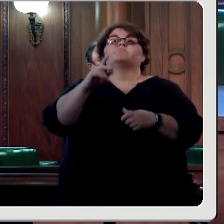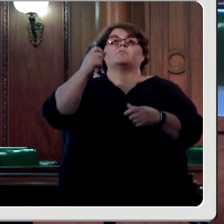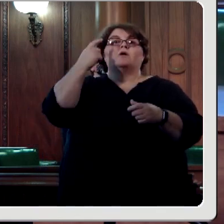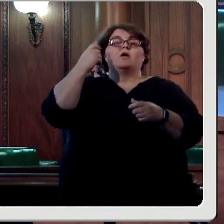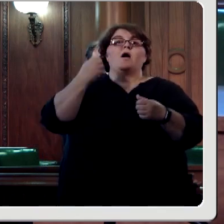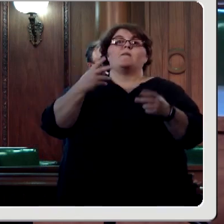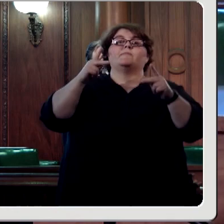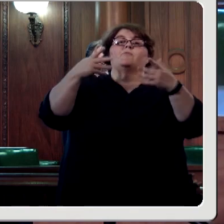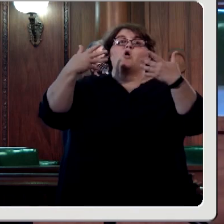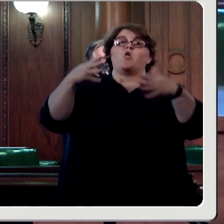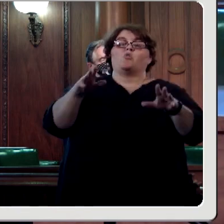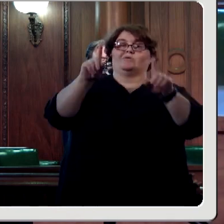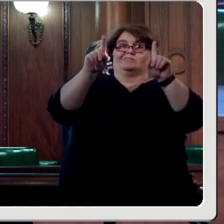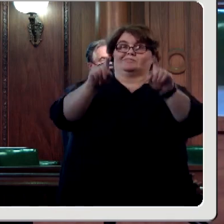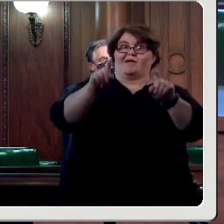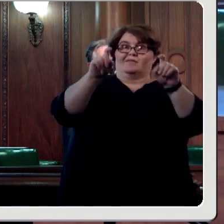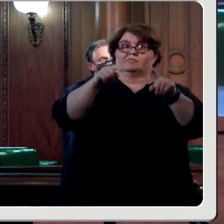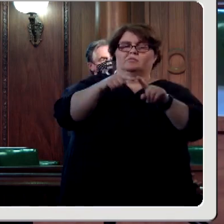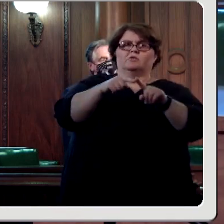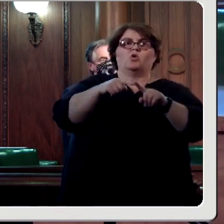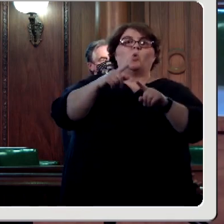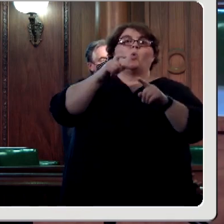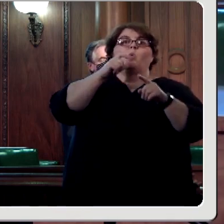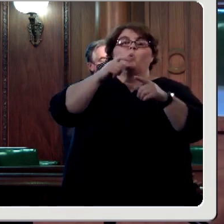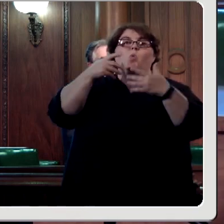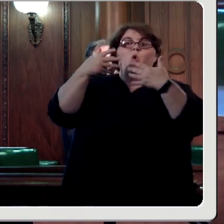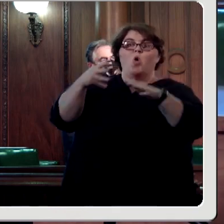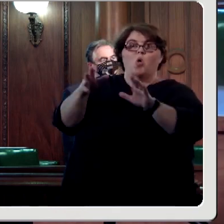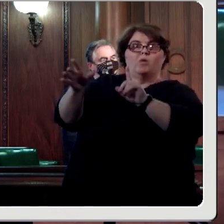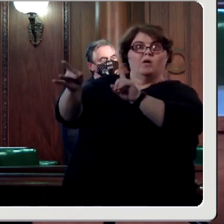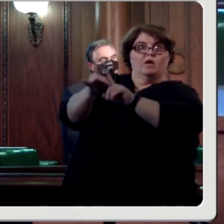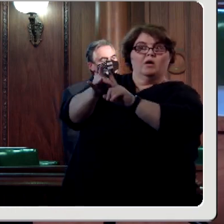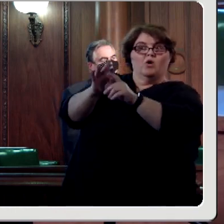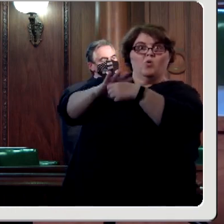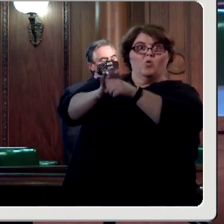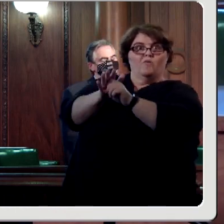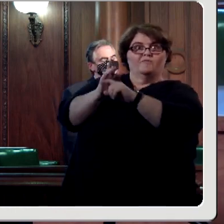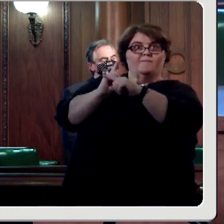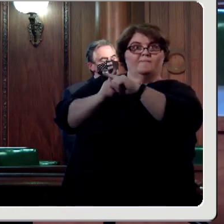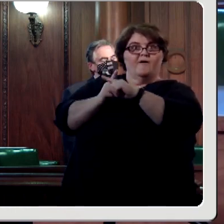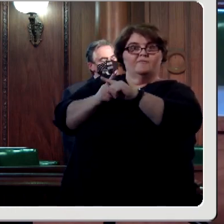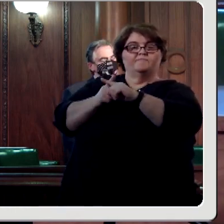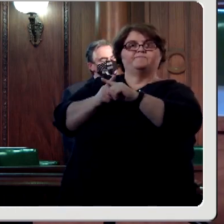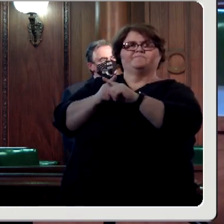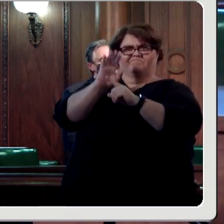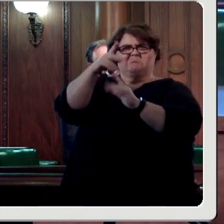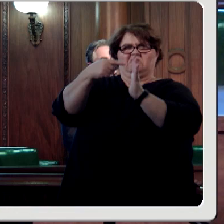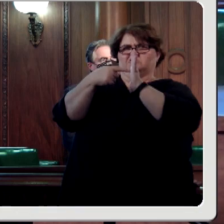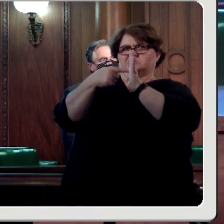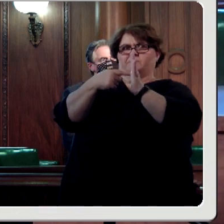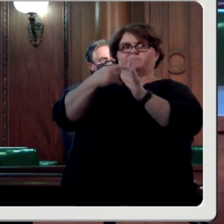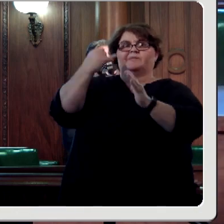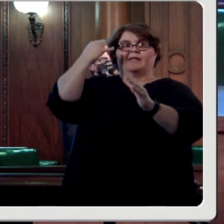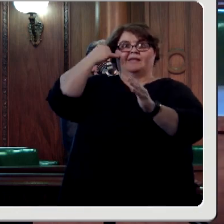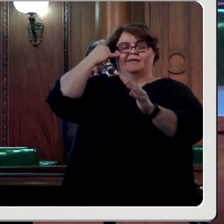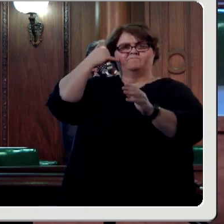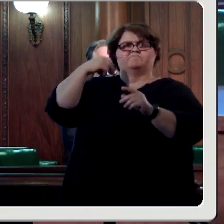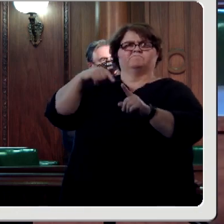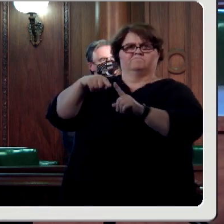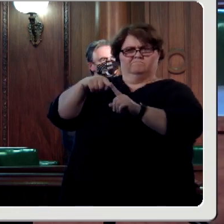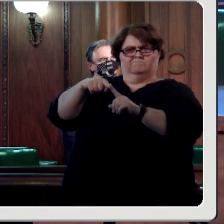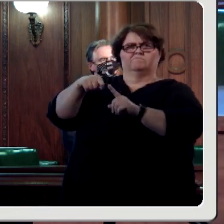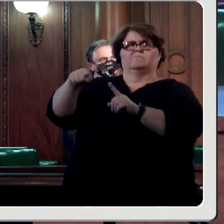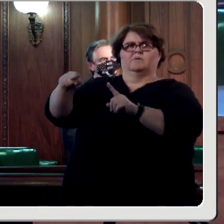some of the epidemiologic linkages between people. What we're seeing is that this is a tremendous